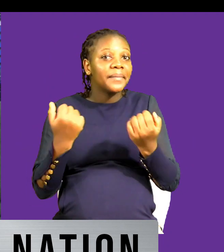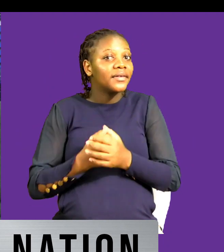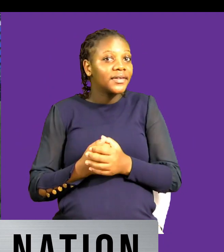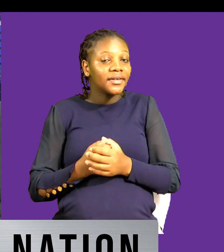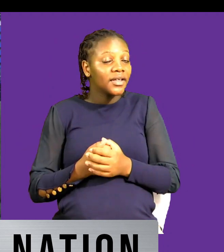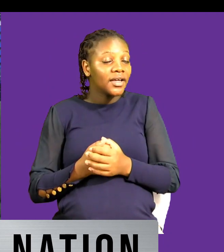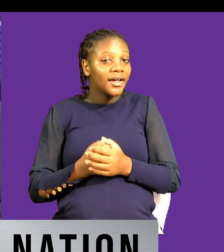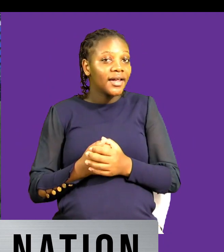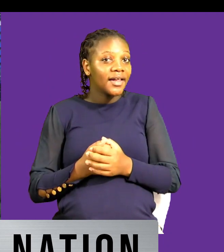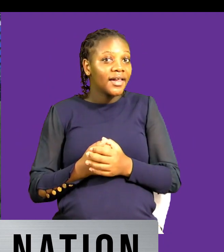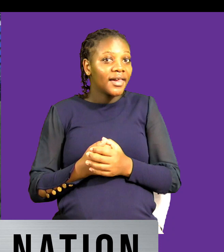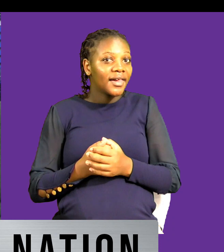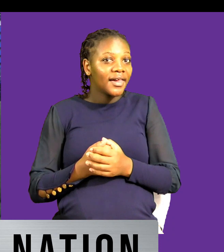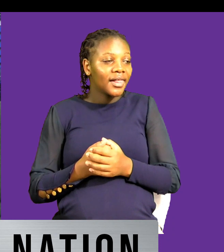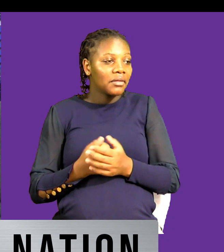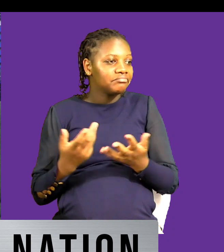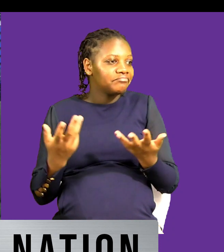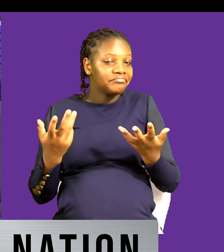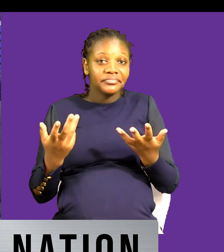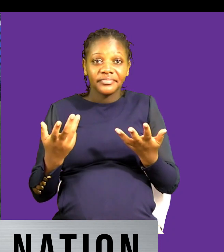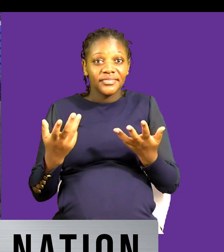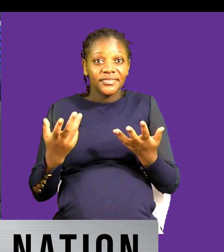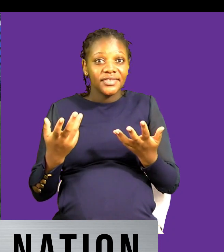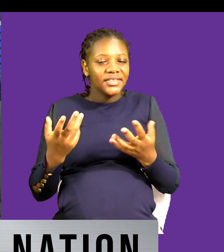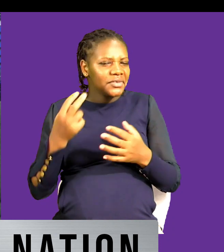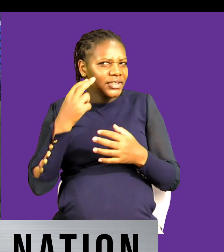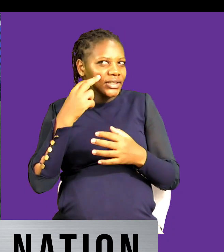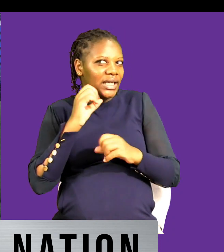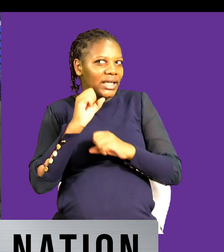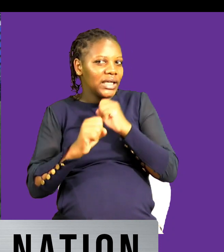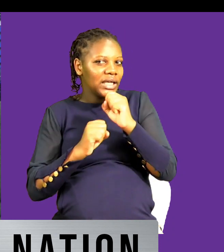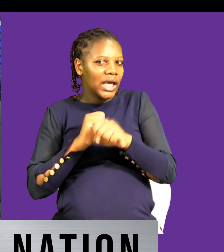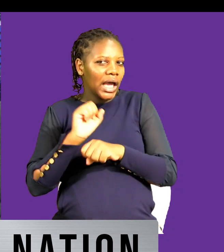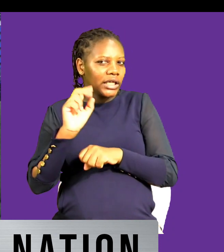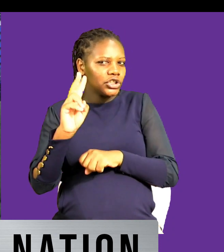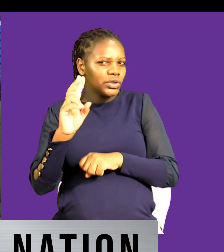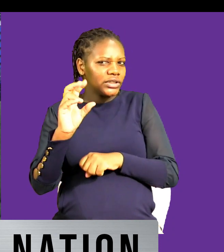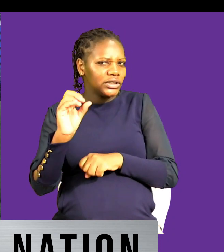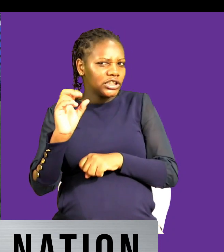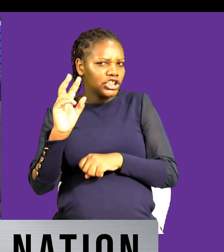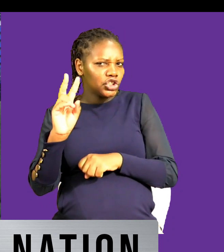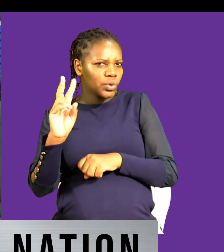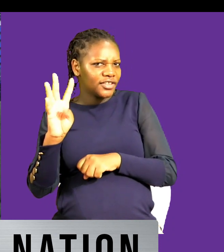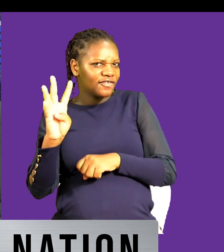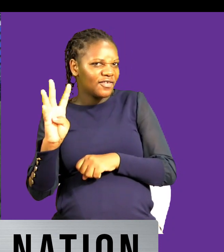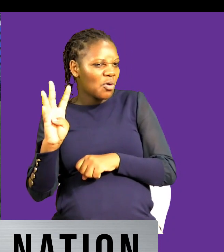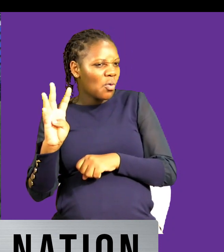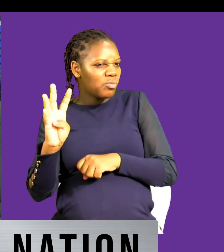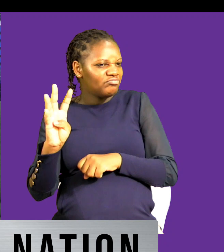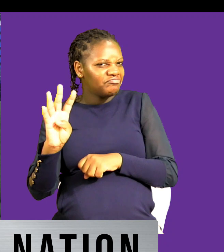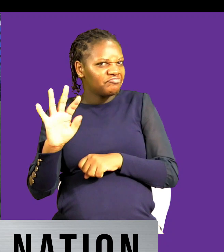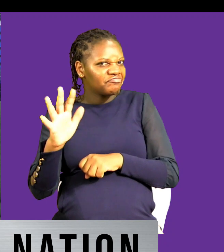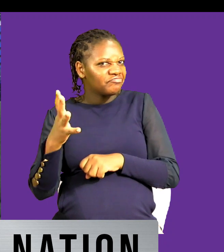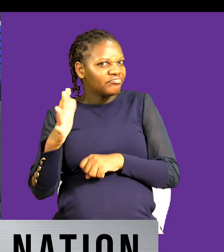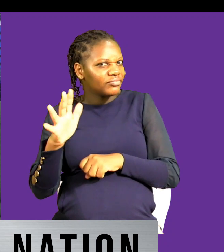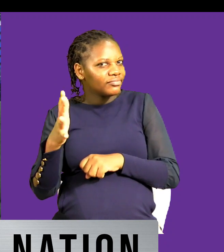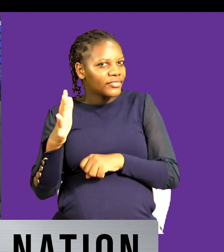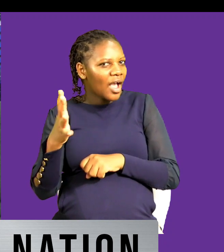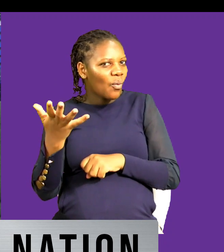happens? Are you seeing 2024 really yielding some results for the